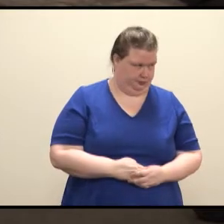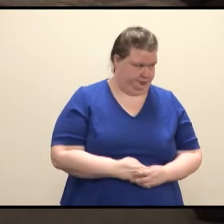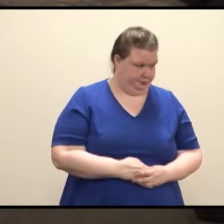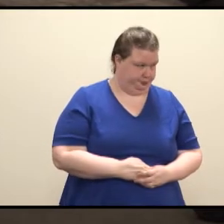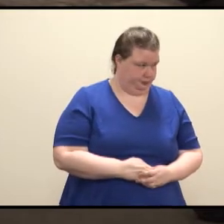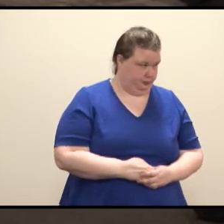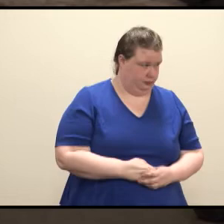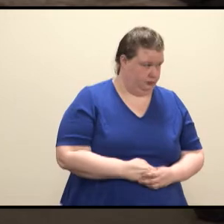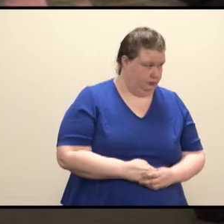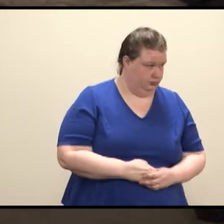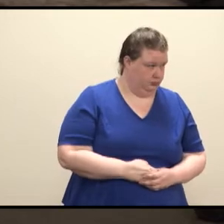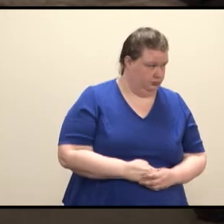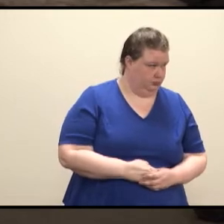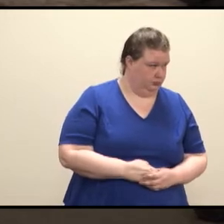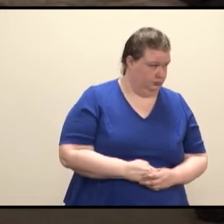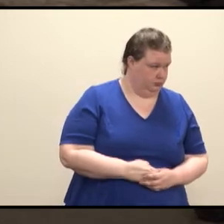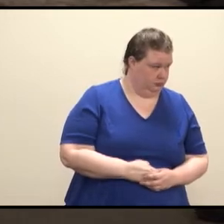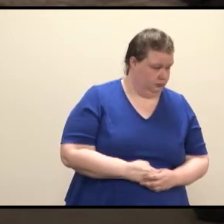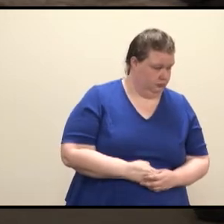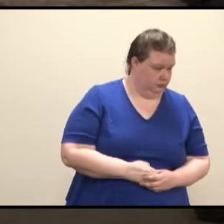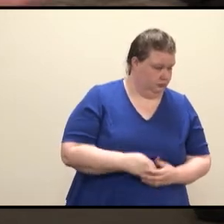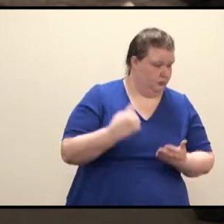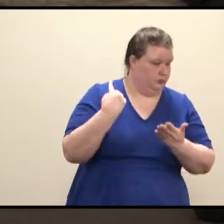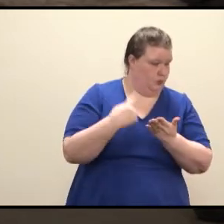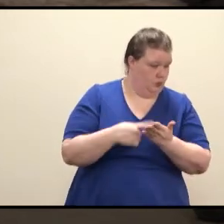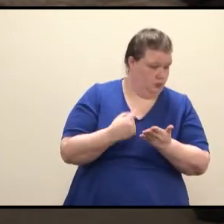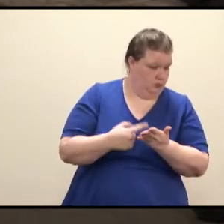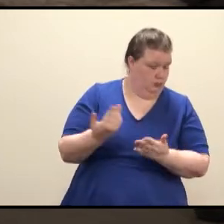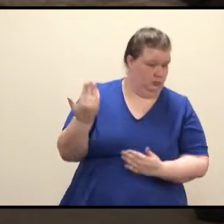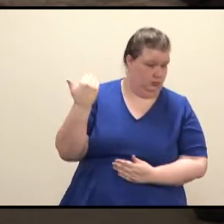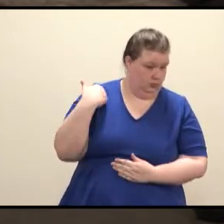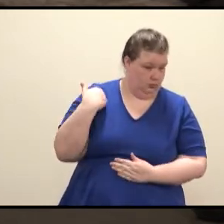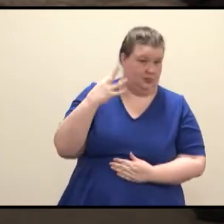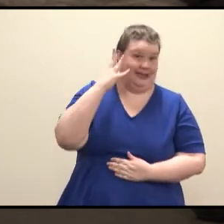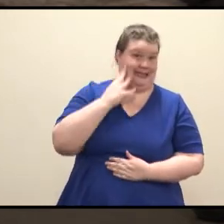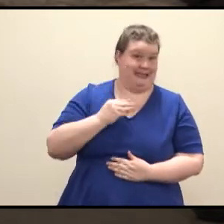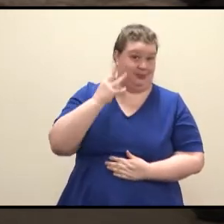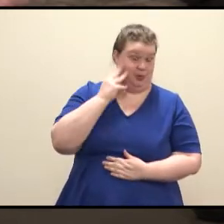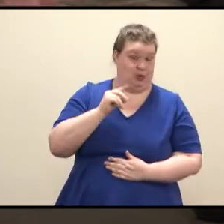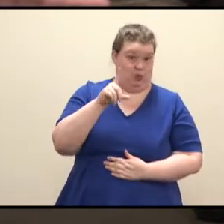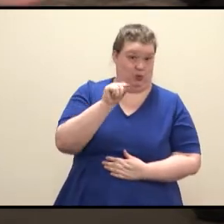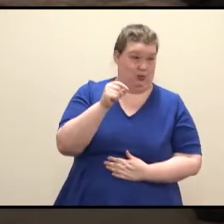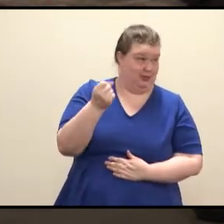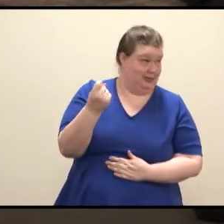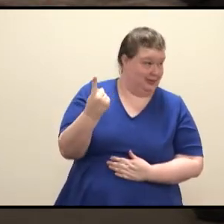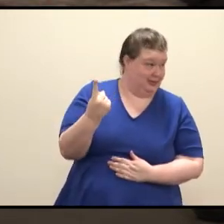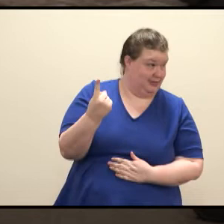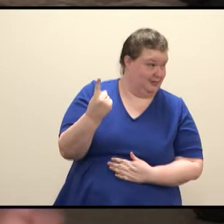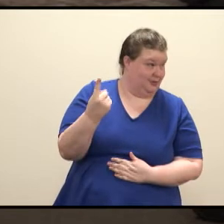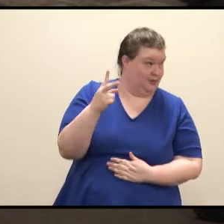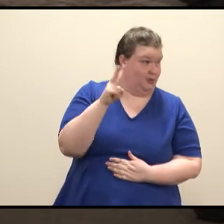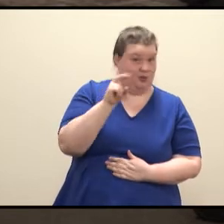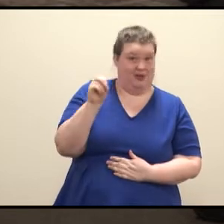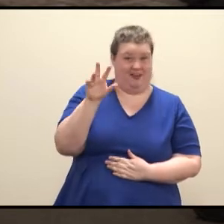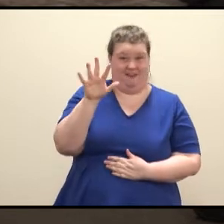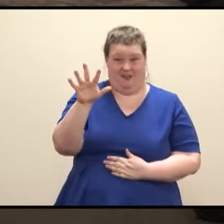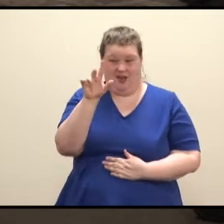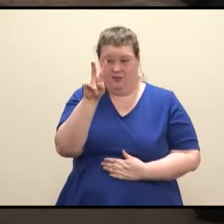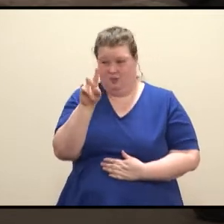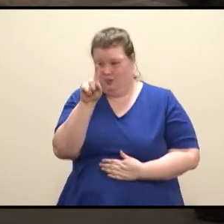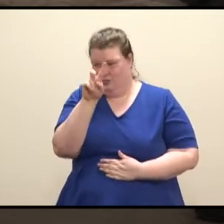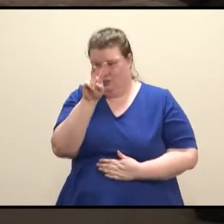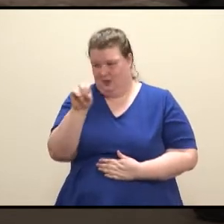we've talked about this. We've been through this before. We went through this in 2011. We went through this probably 2005, 6, somewhere in